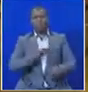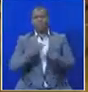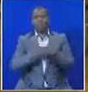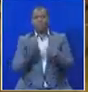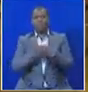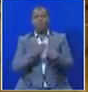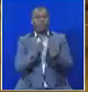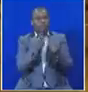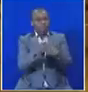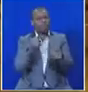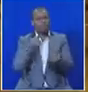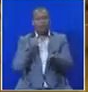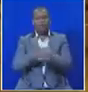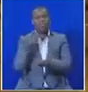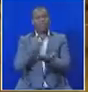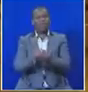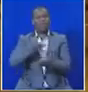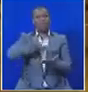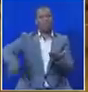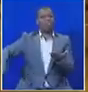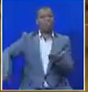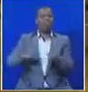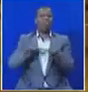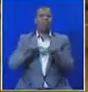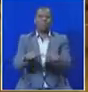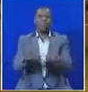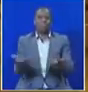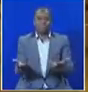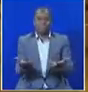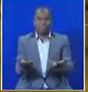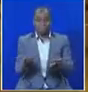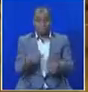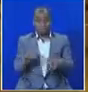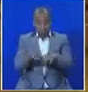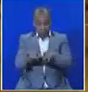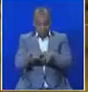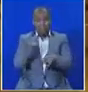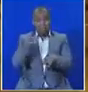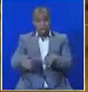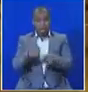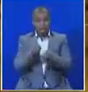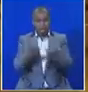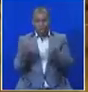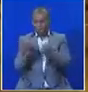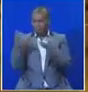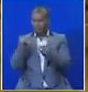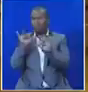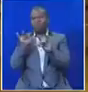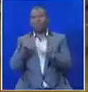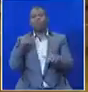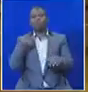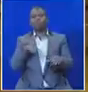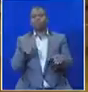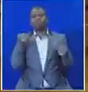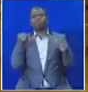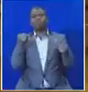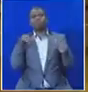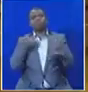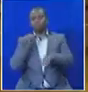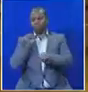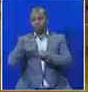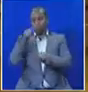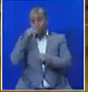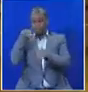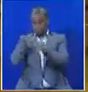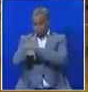exclusion. It is in fact this hopelessness that at times results from unemployment that drives drug use at times and criminality